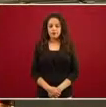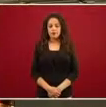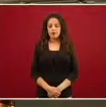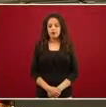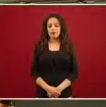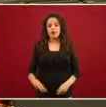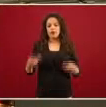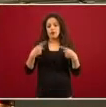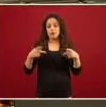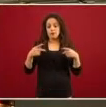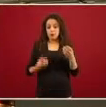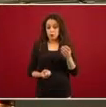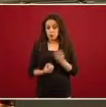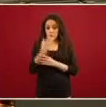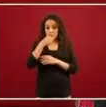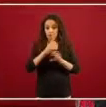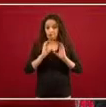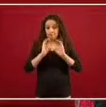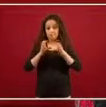interior of the prisons. So,